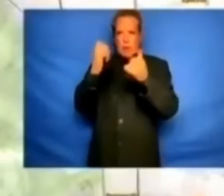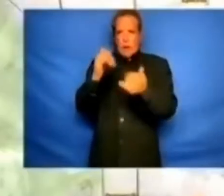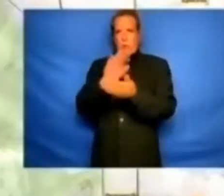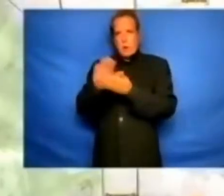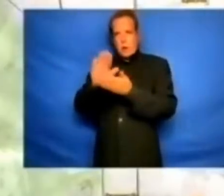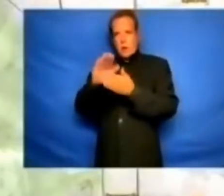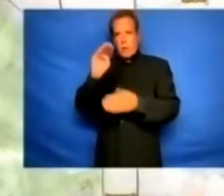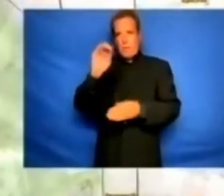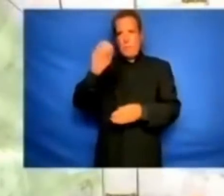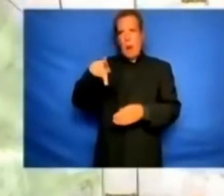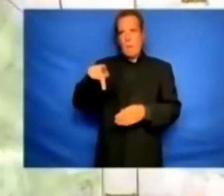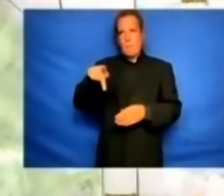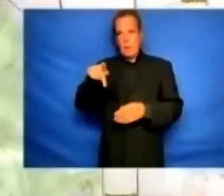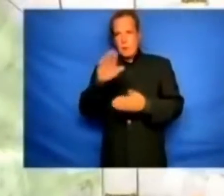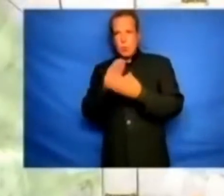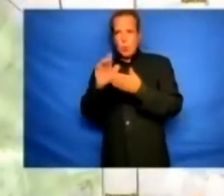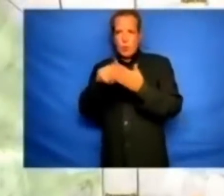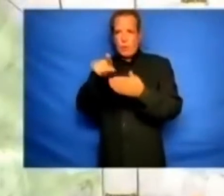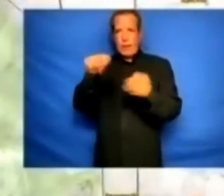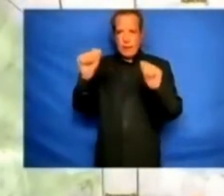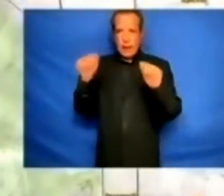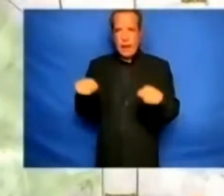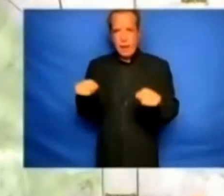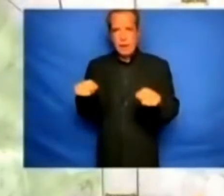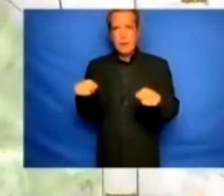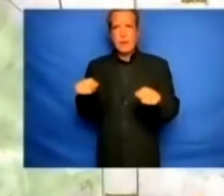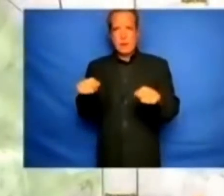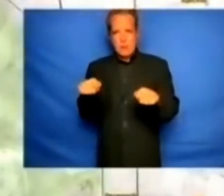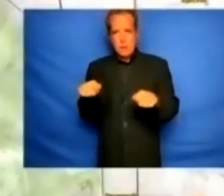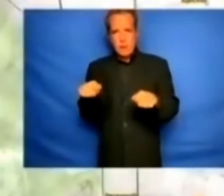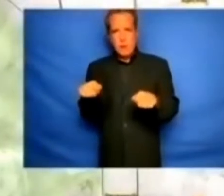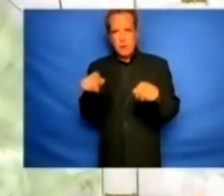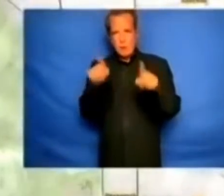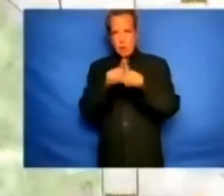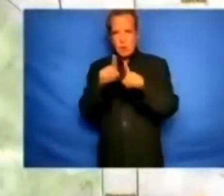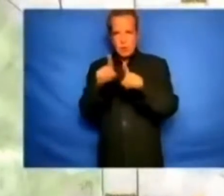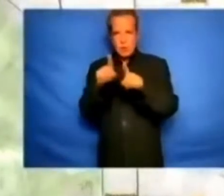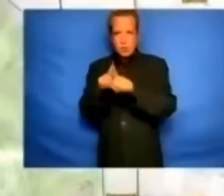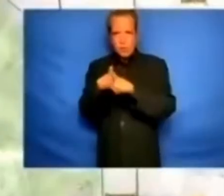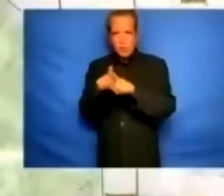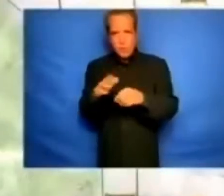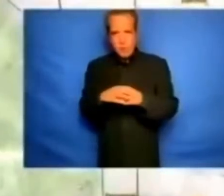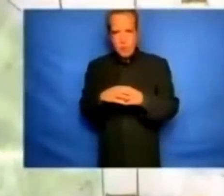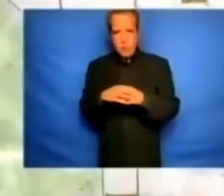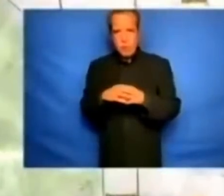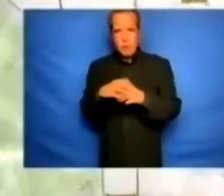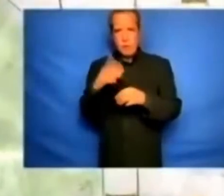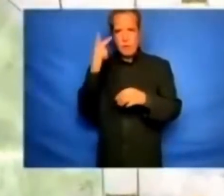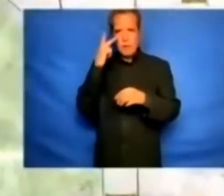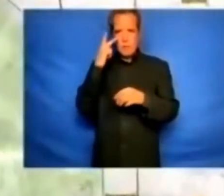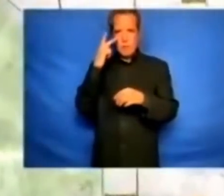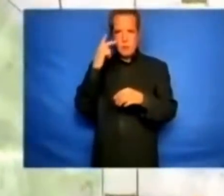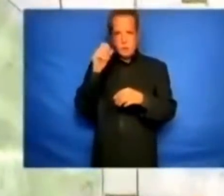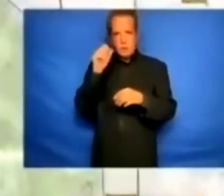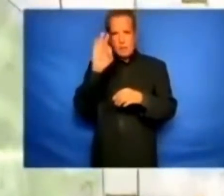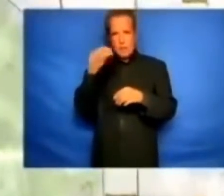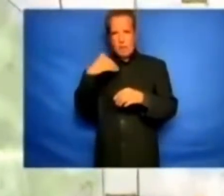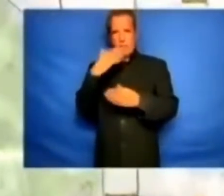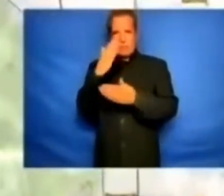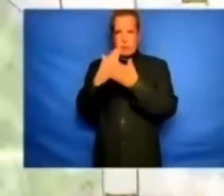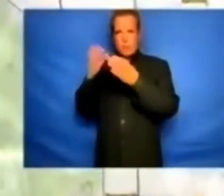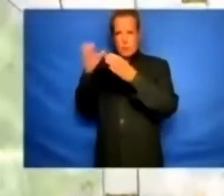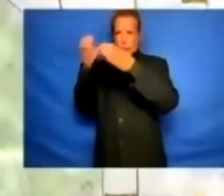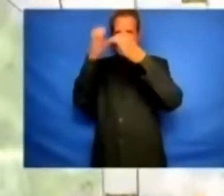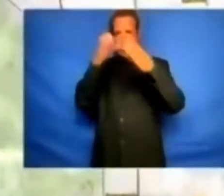can. We also found a spot to insert some dozers, so we're going to be working some dozers back towards the crews, trying to increase the speed on that